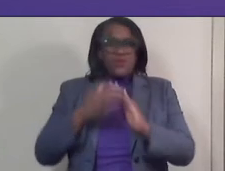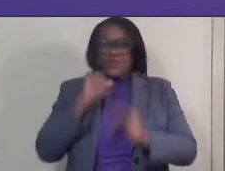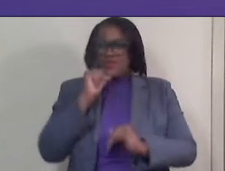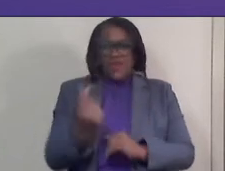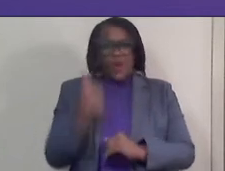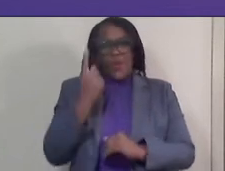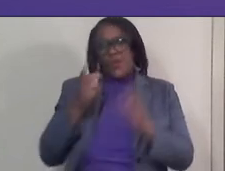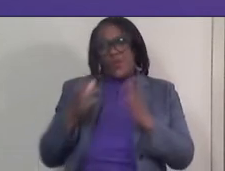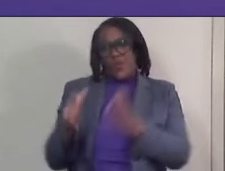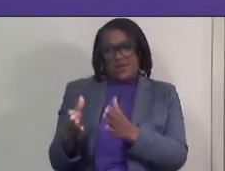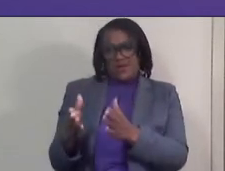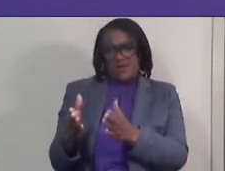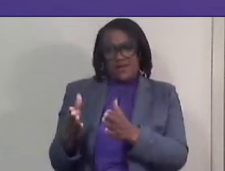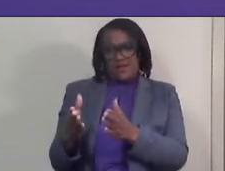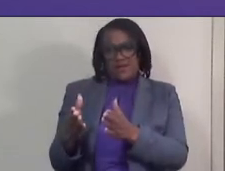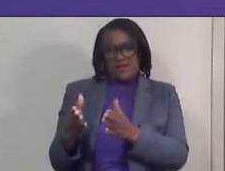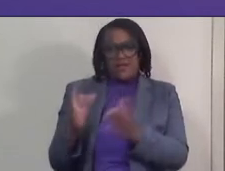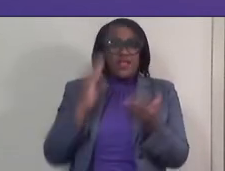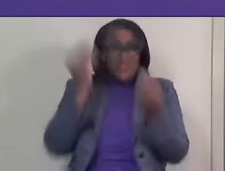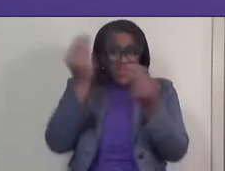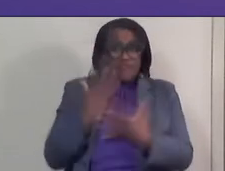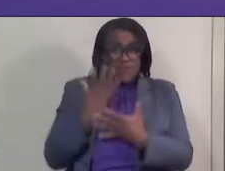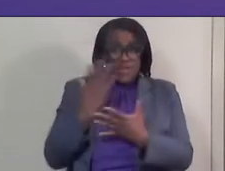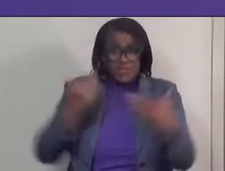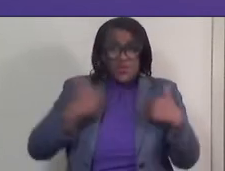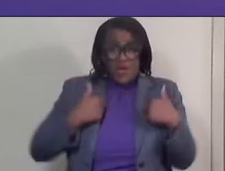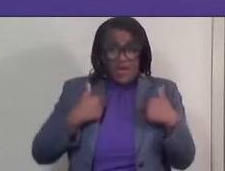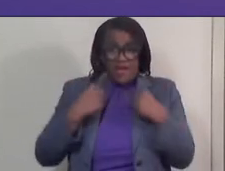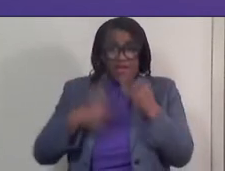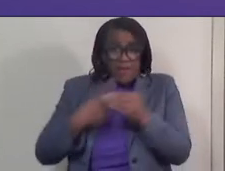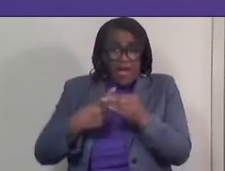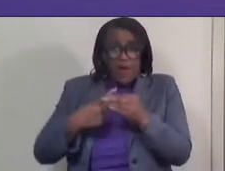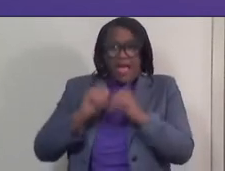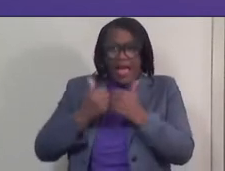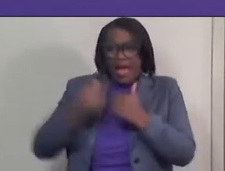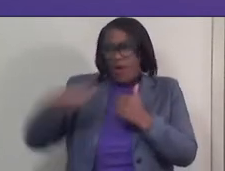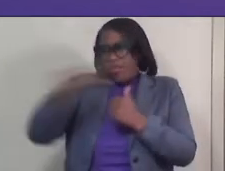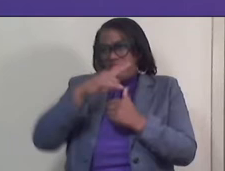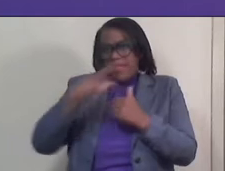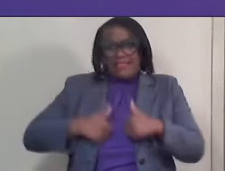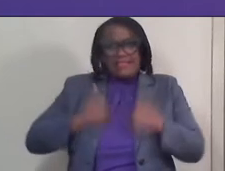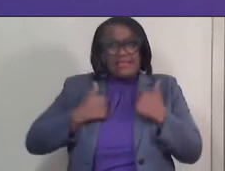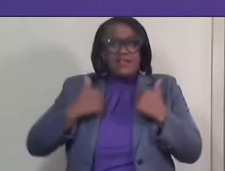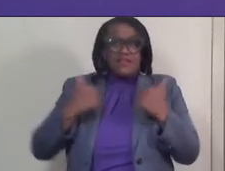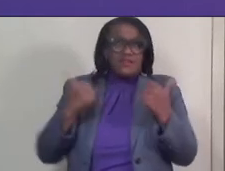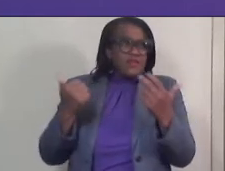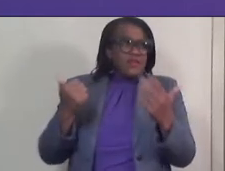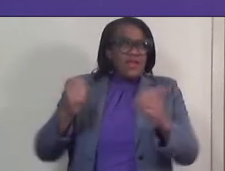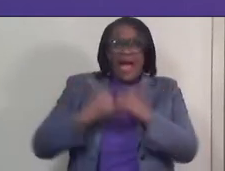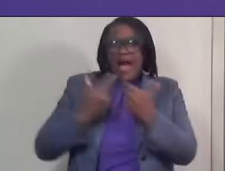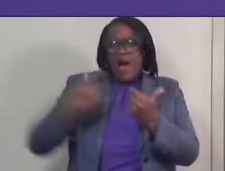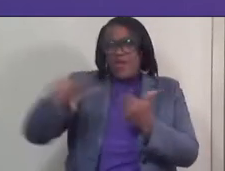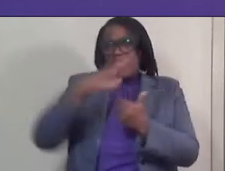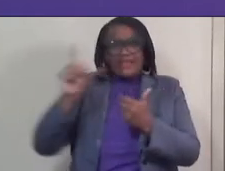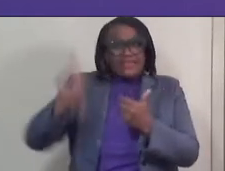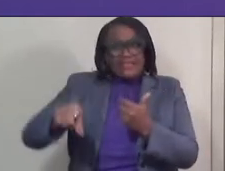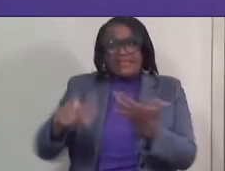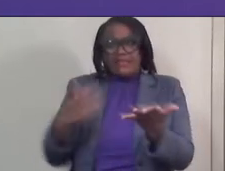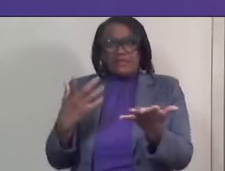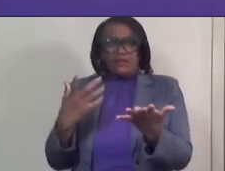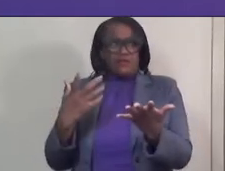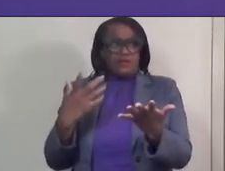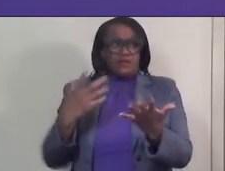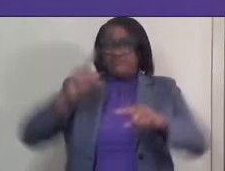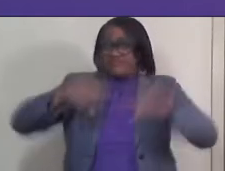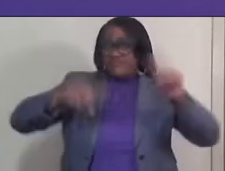The information that people have about how they live their lives and what their needs are varies, could vary day to day, it could vary